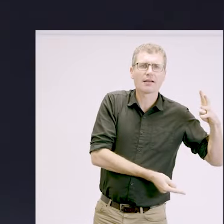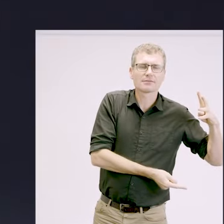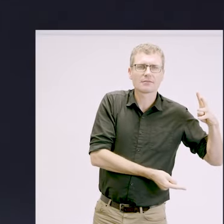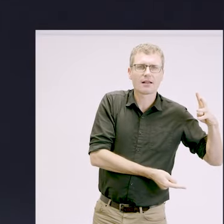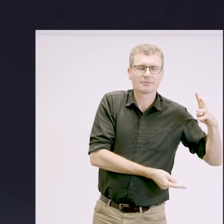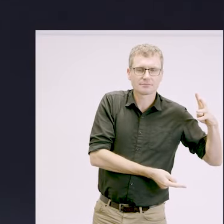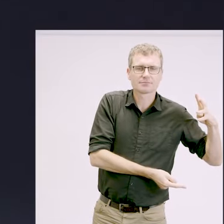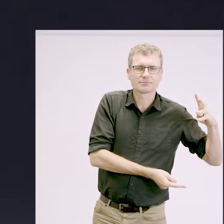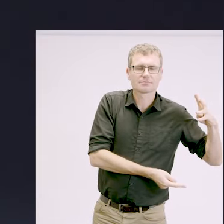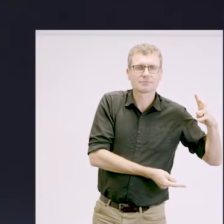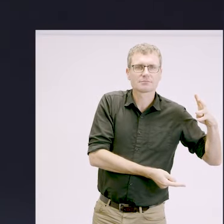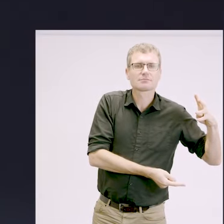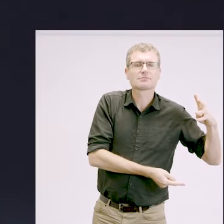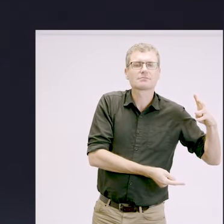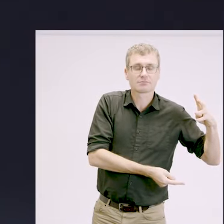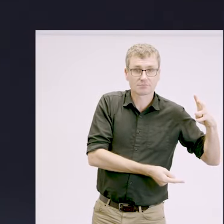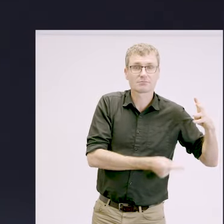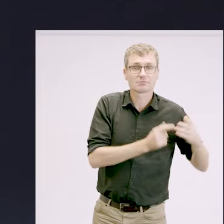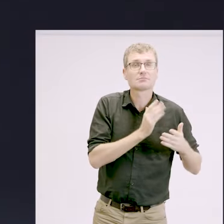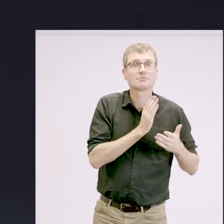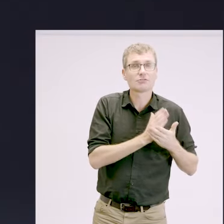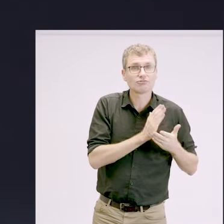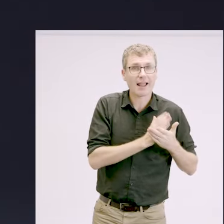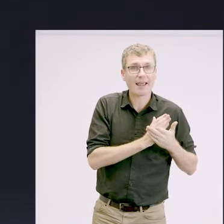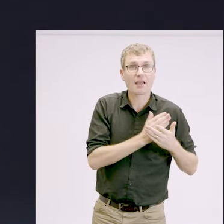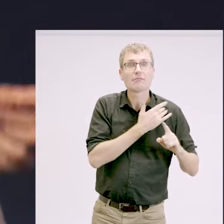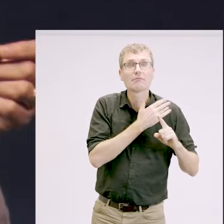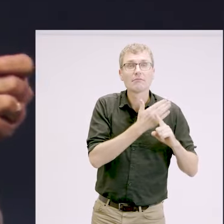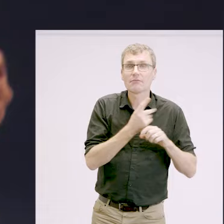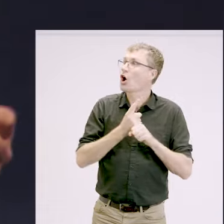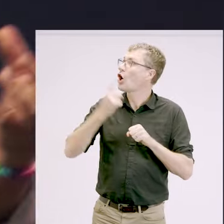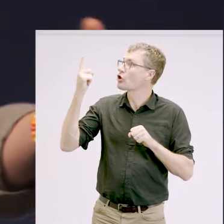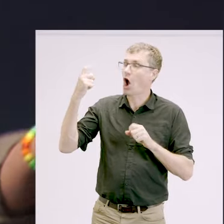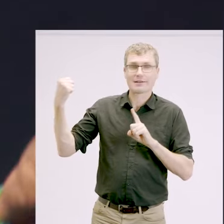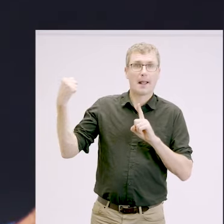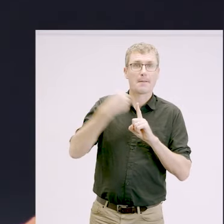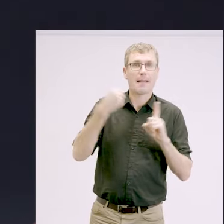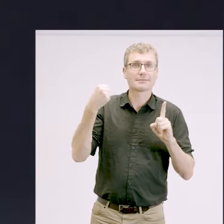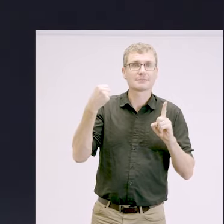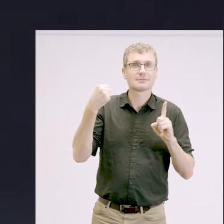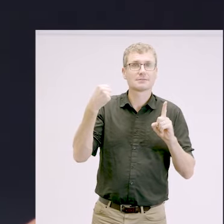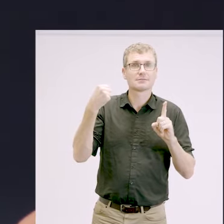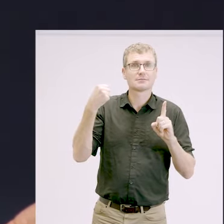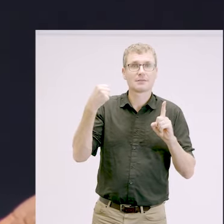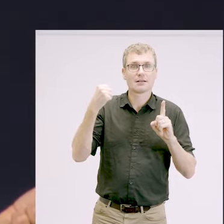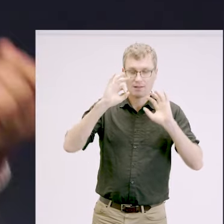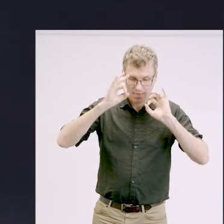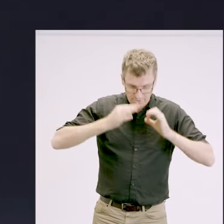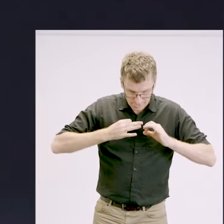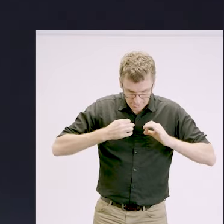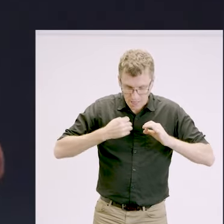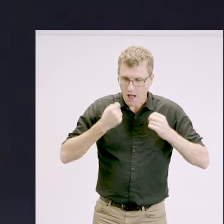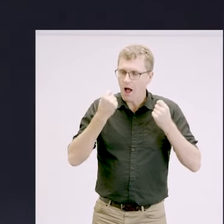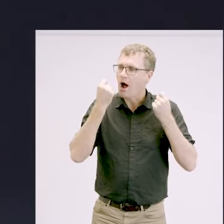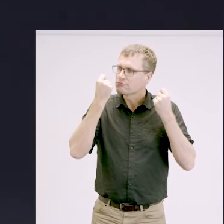done that, that you've noticed over the course of your life that God has actually deconstructed? Where you've